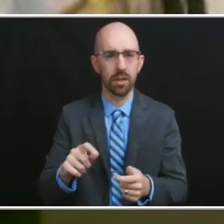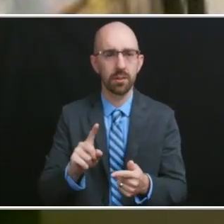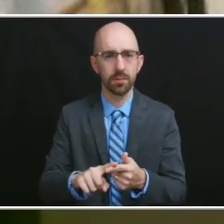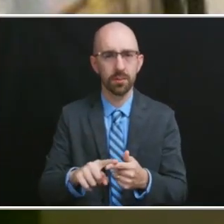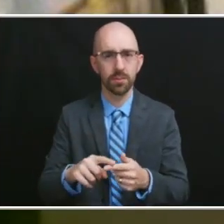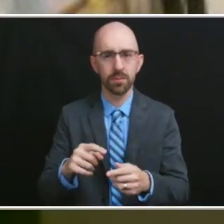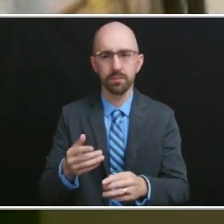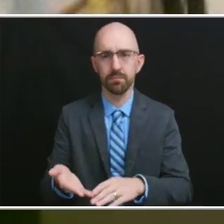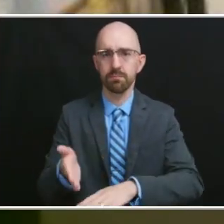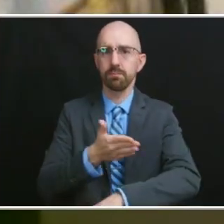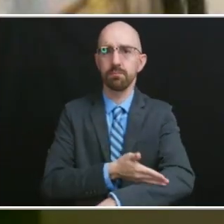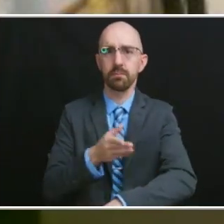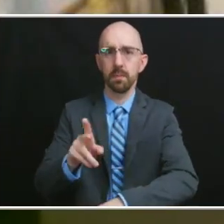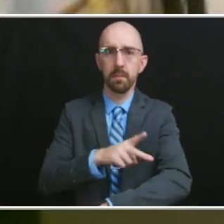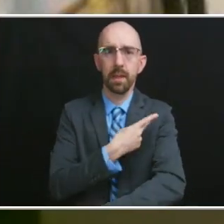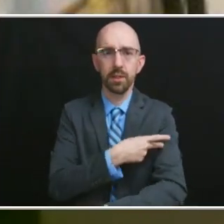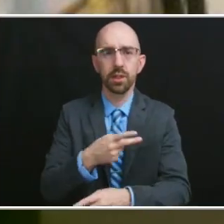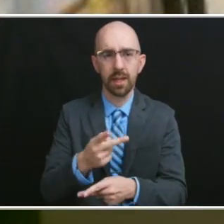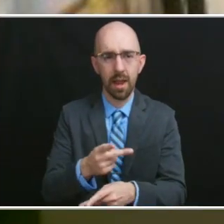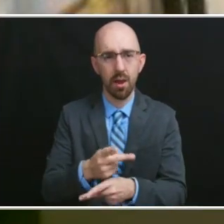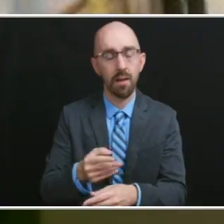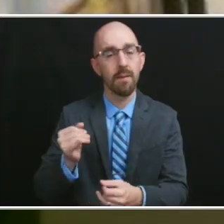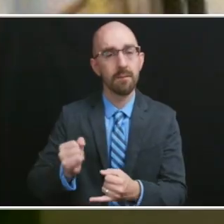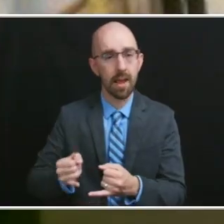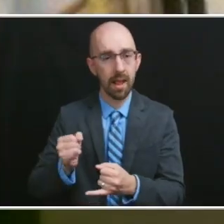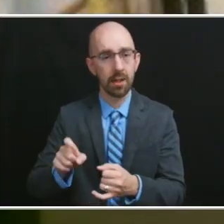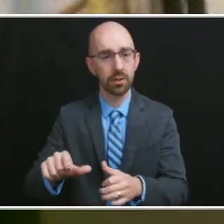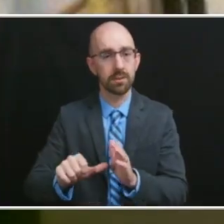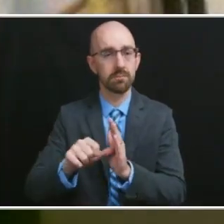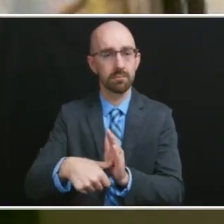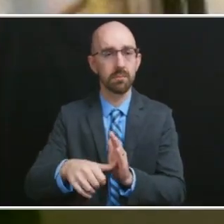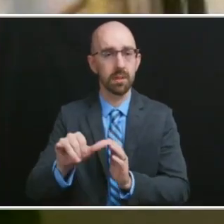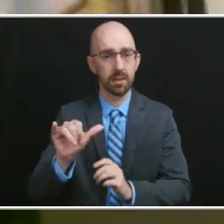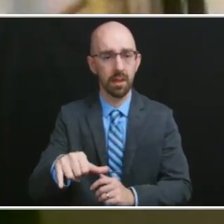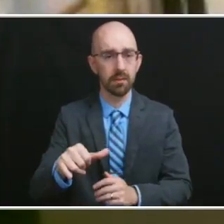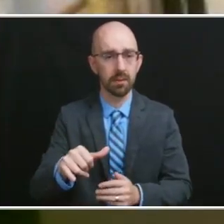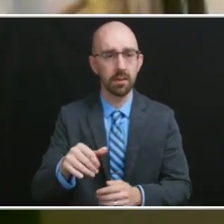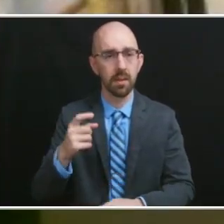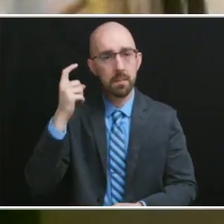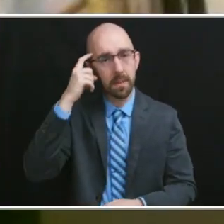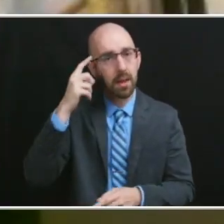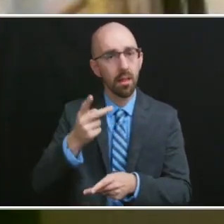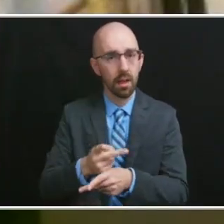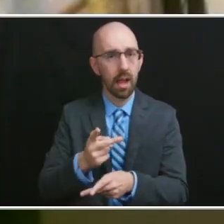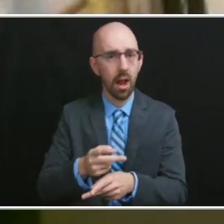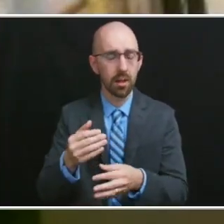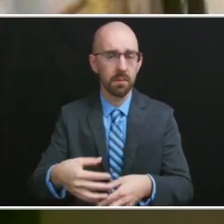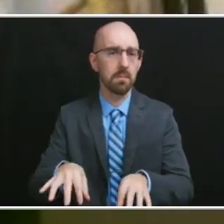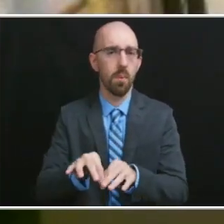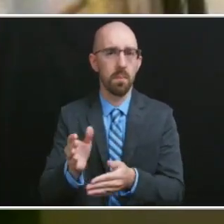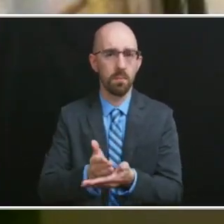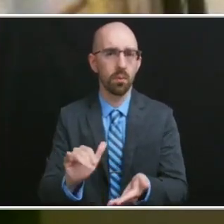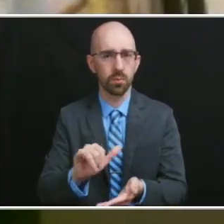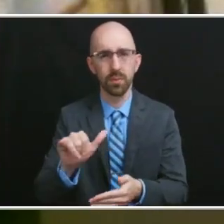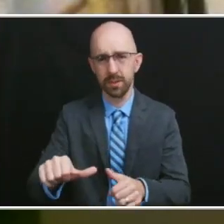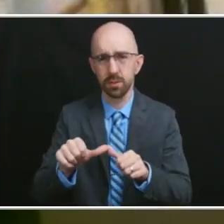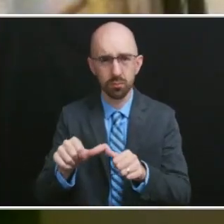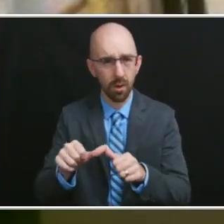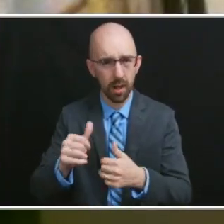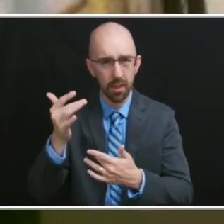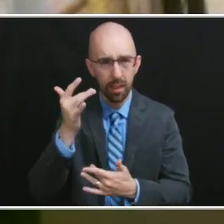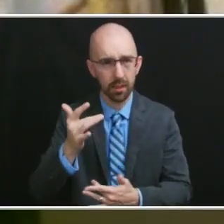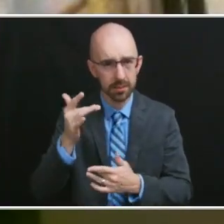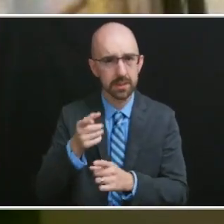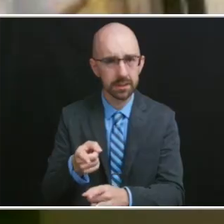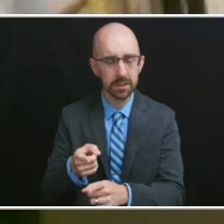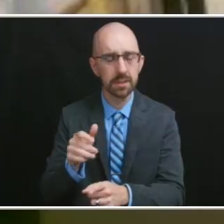patients' care. And then finally, I should highlight that mental care can be an important aspect. This is a chronic illness that